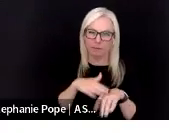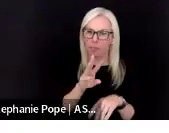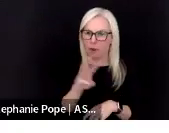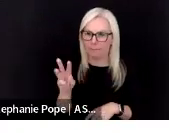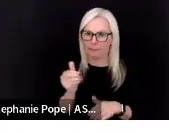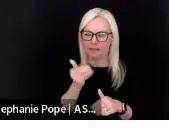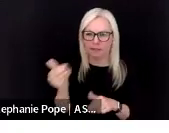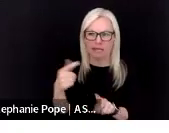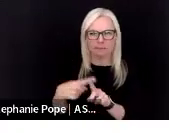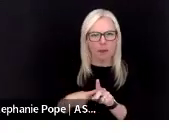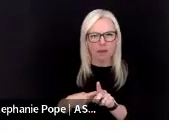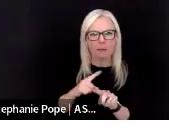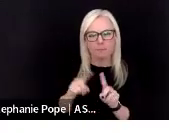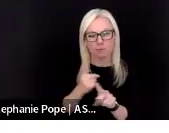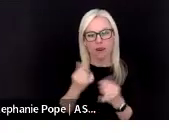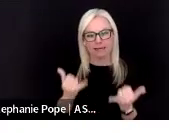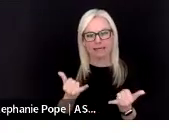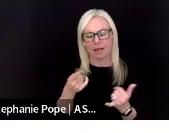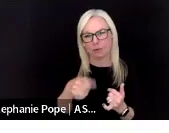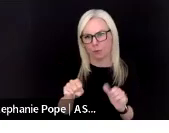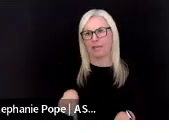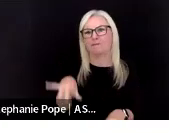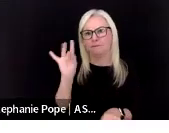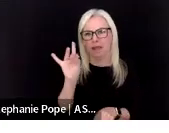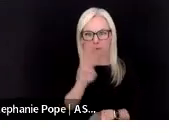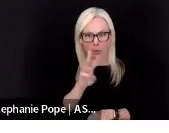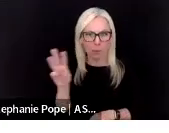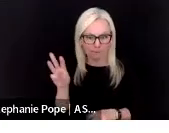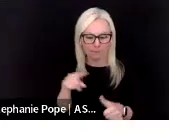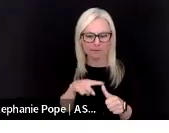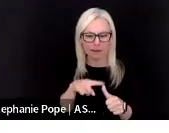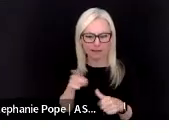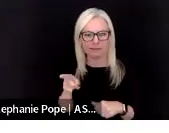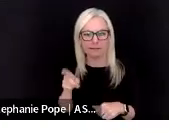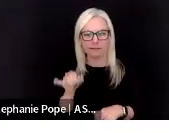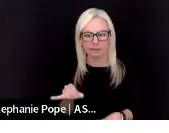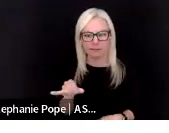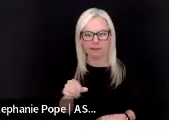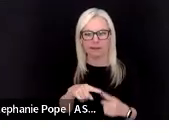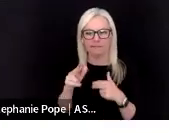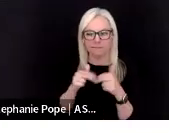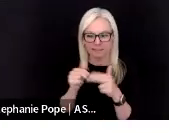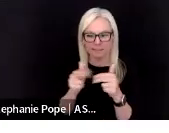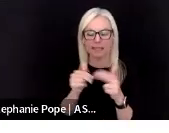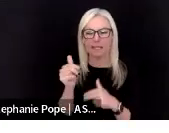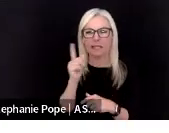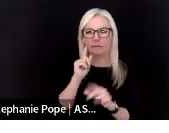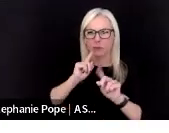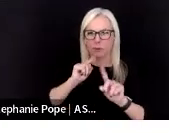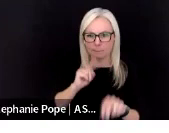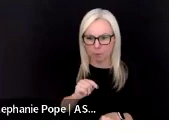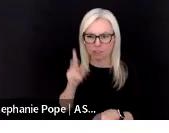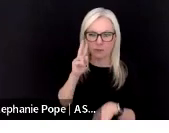month or so. But right now you can find on our website the facility reports from the oversight that we